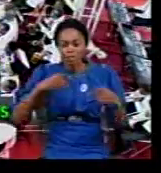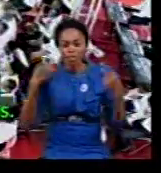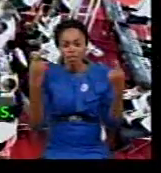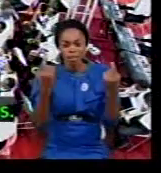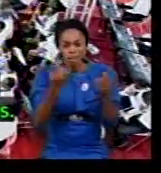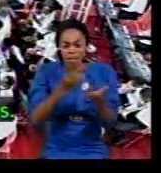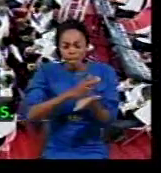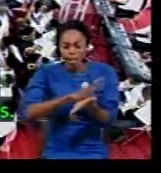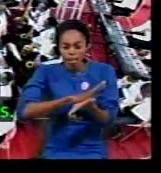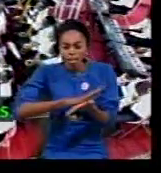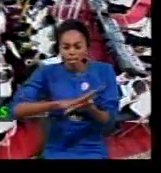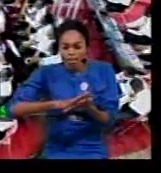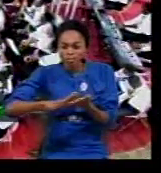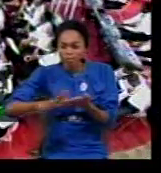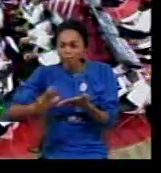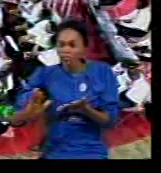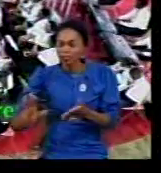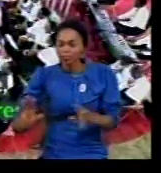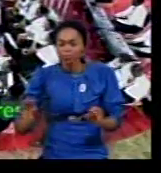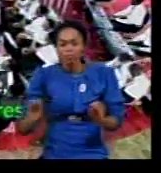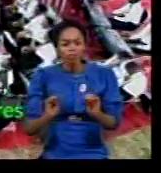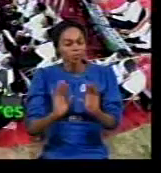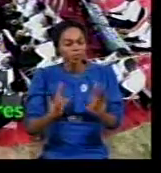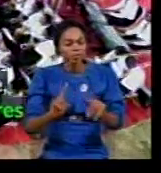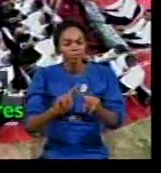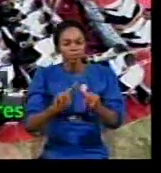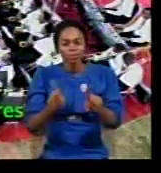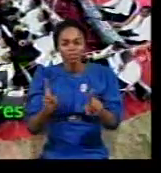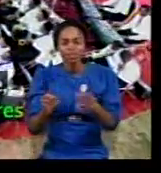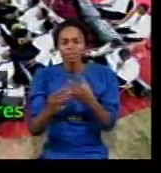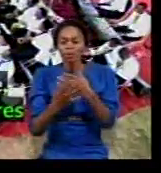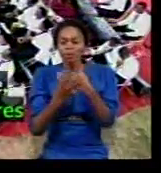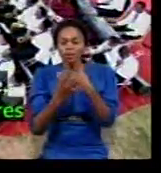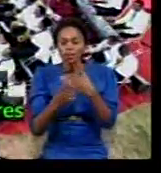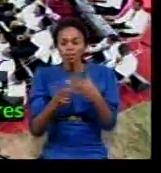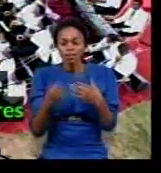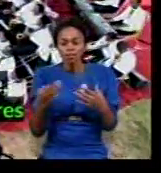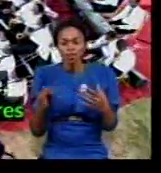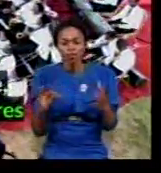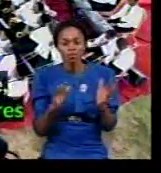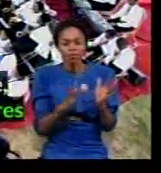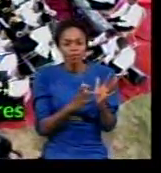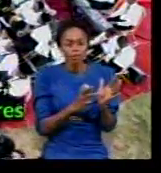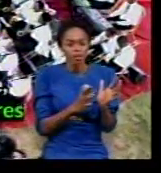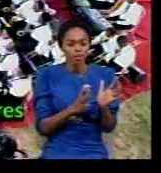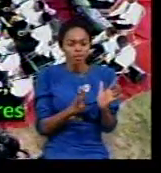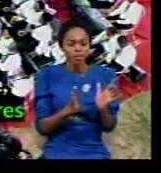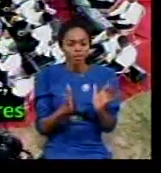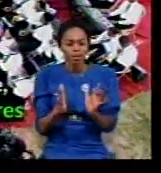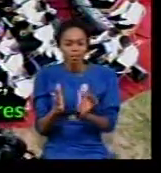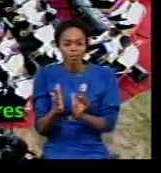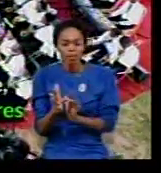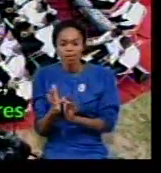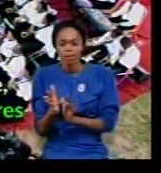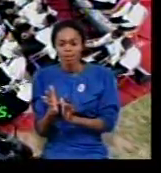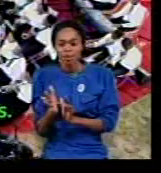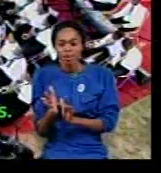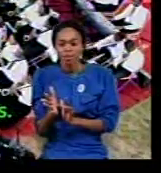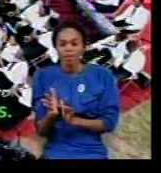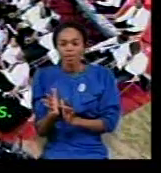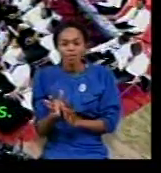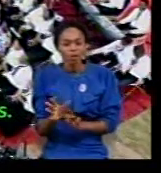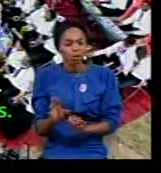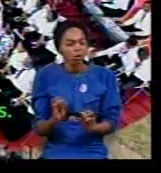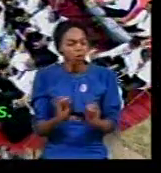and we see Gideon's fearfulness. He was still afraid. Look at chapter 7. in chapter 7, as you look at it from